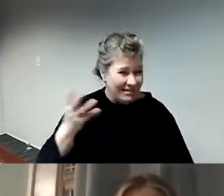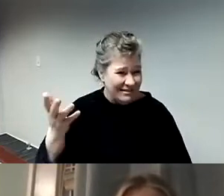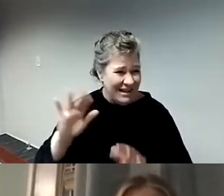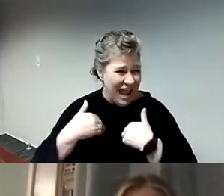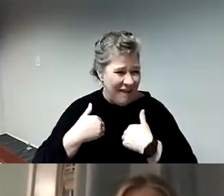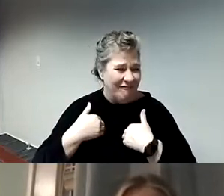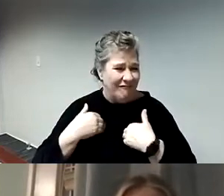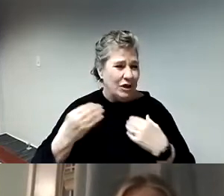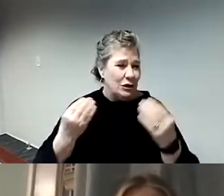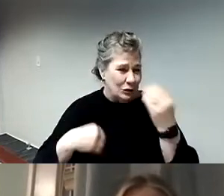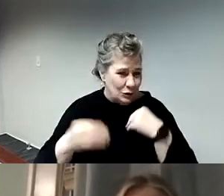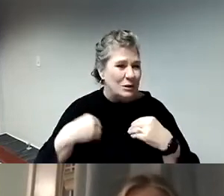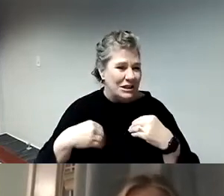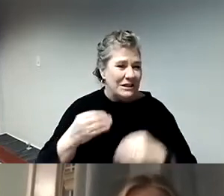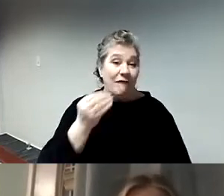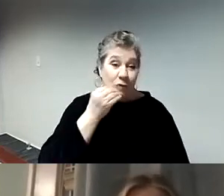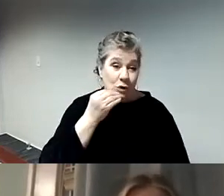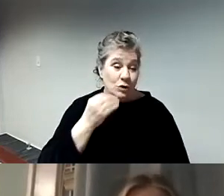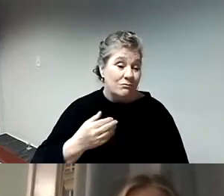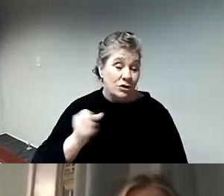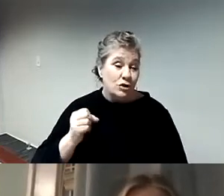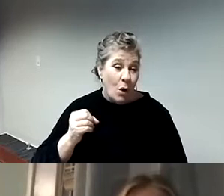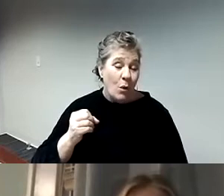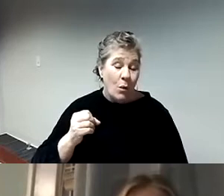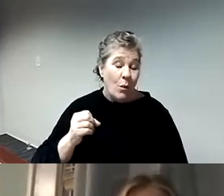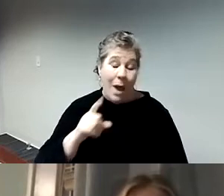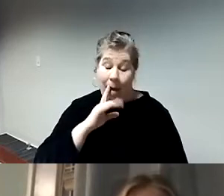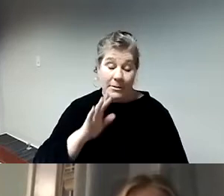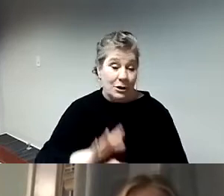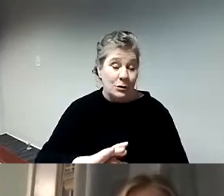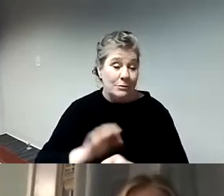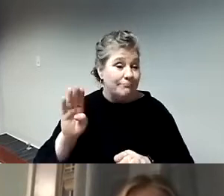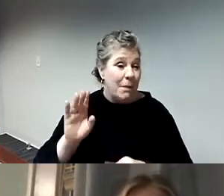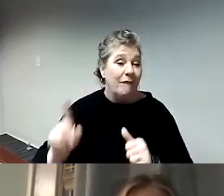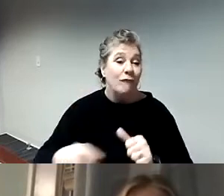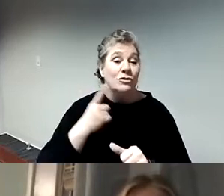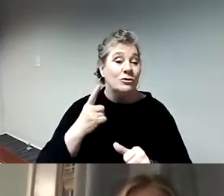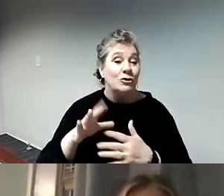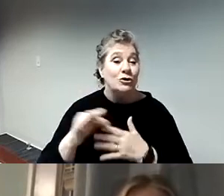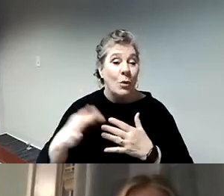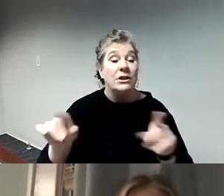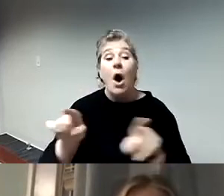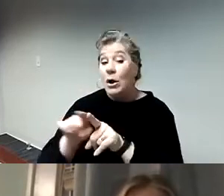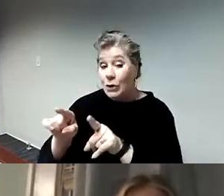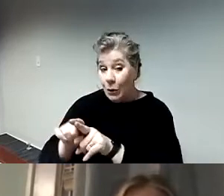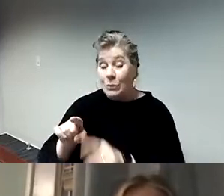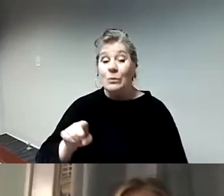have nutritious meals. And so absolutely, she would be my first choice. And also,